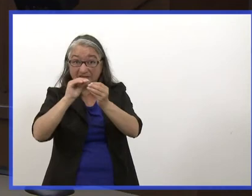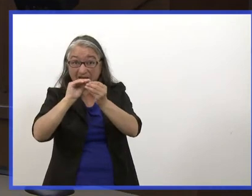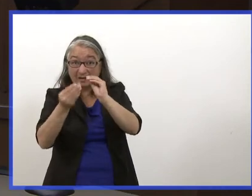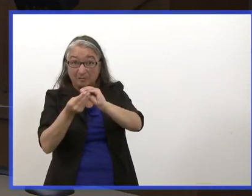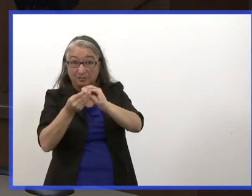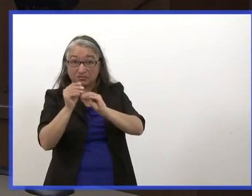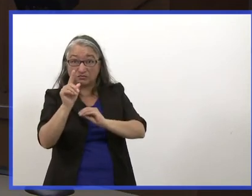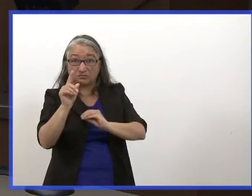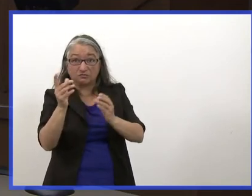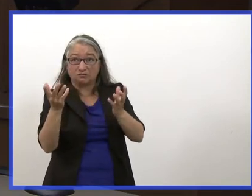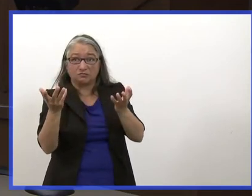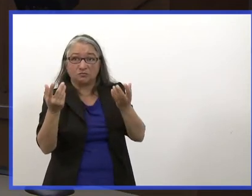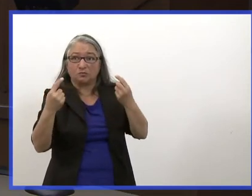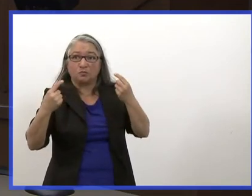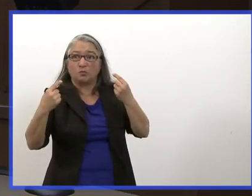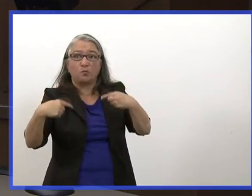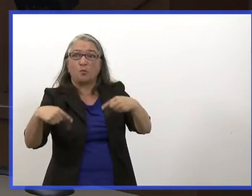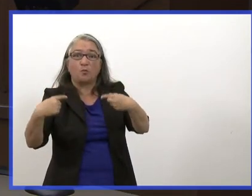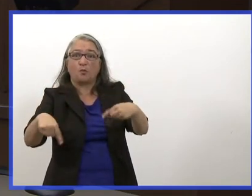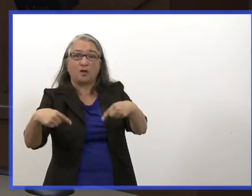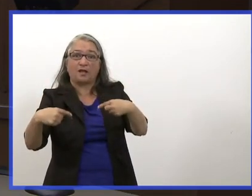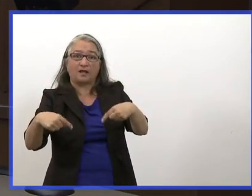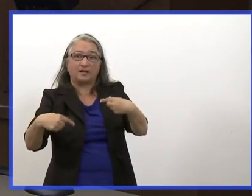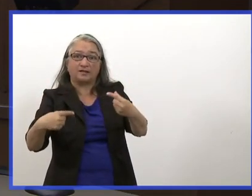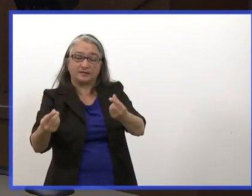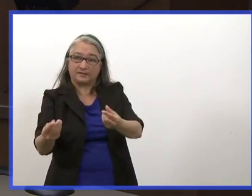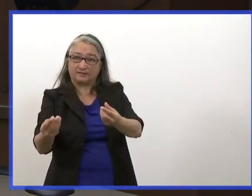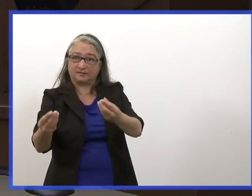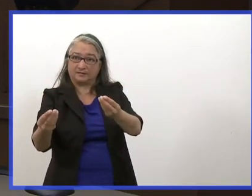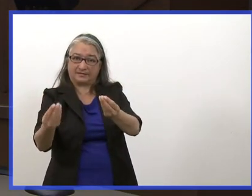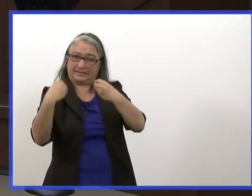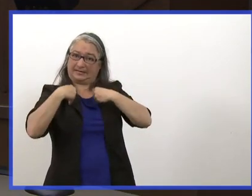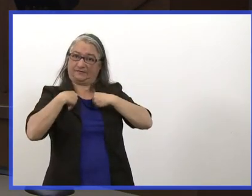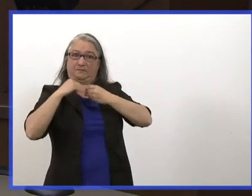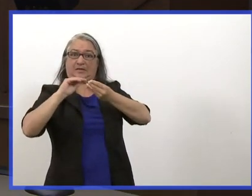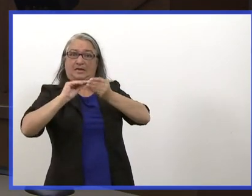about how COVID is affecting different business sectors?